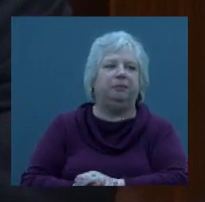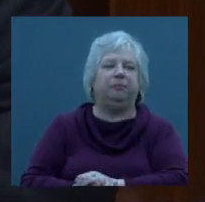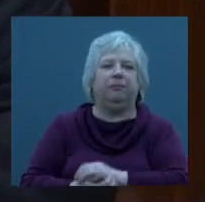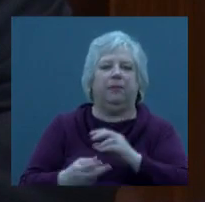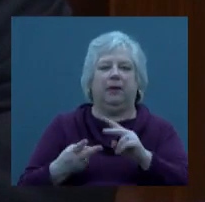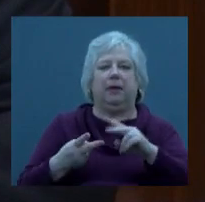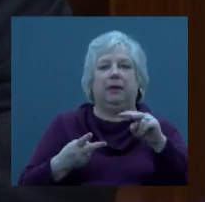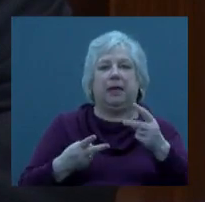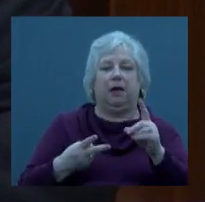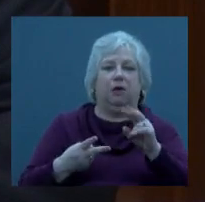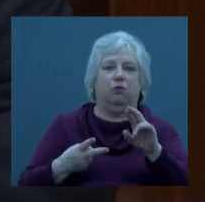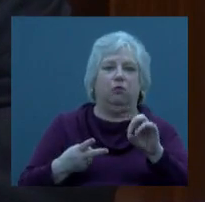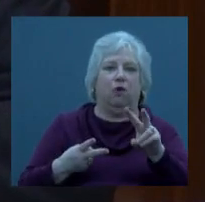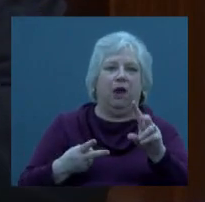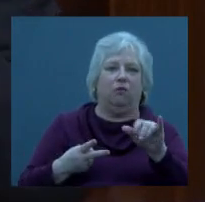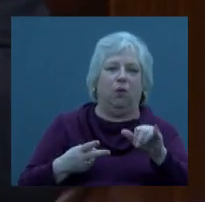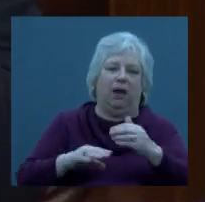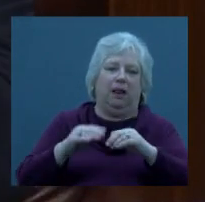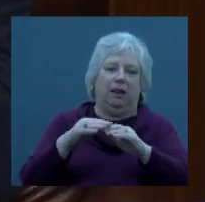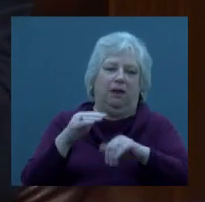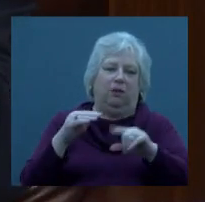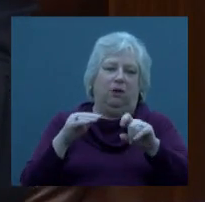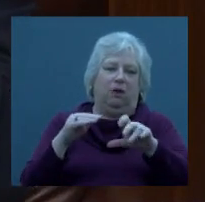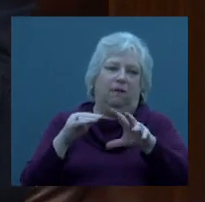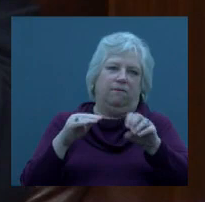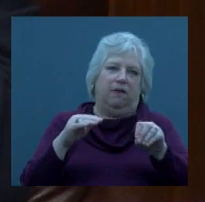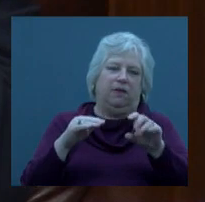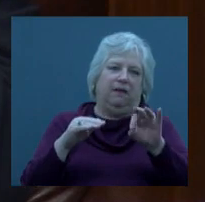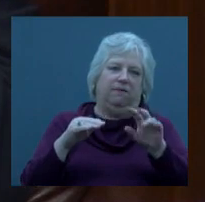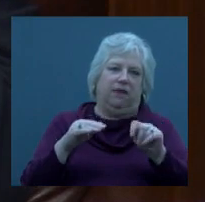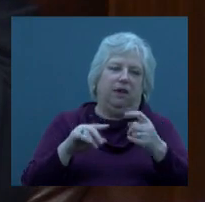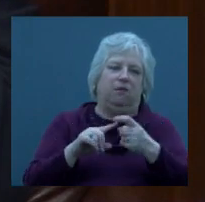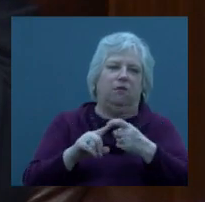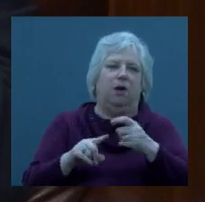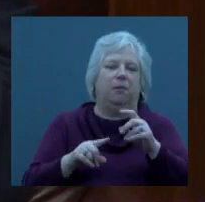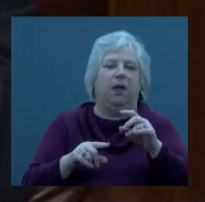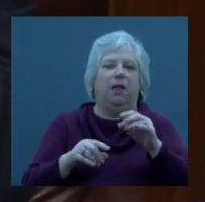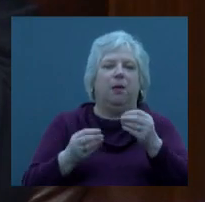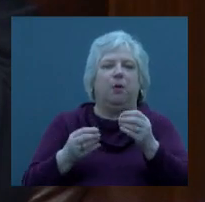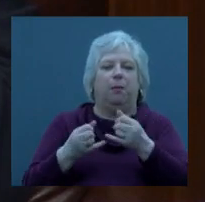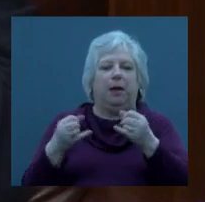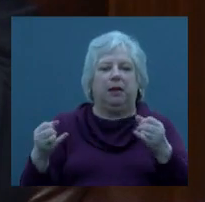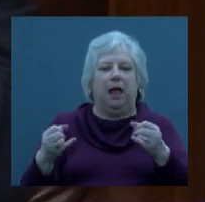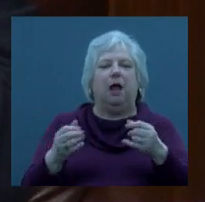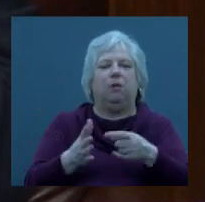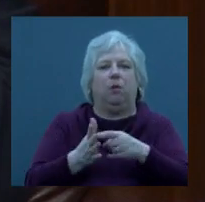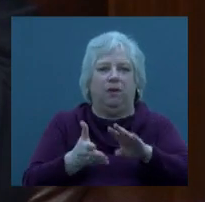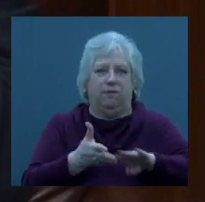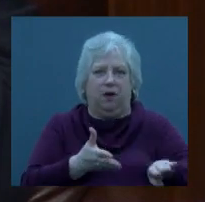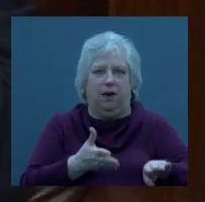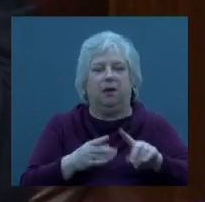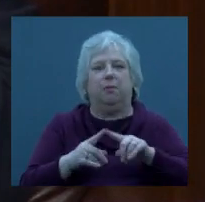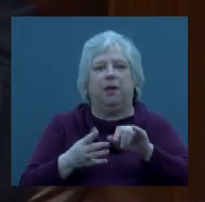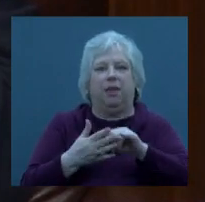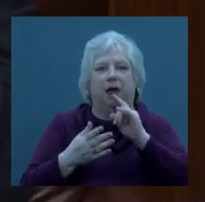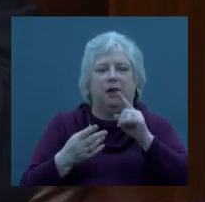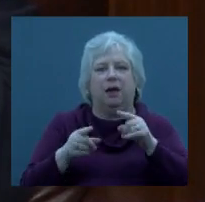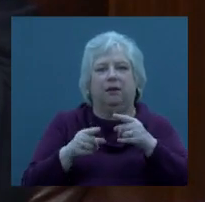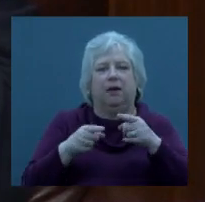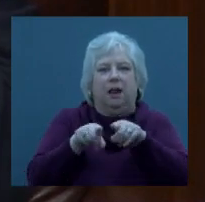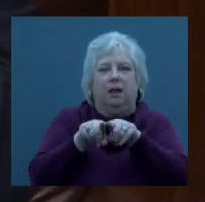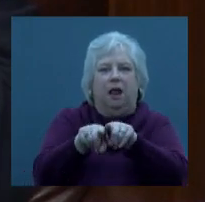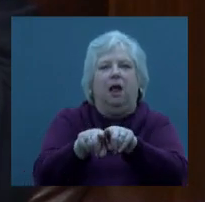second driveway is less than 150 feet from the property line and requires a variance. However, that drive does line up with